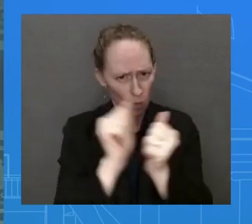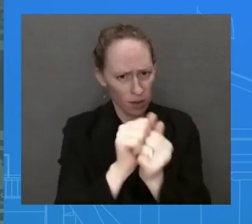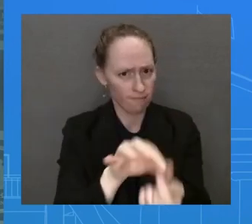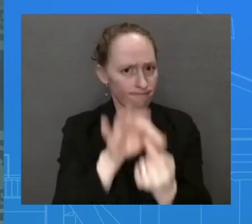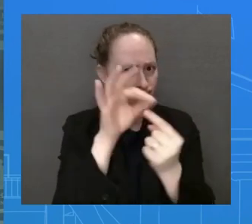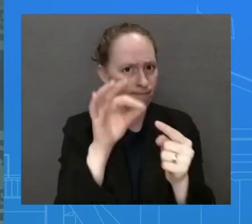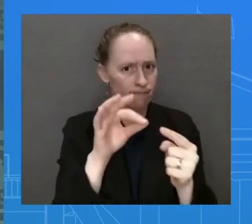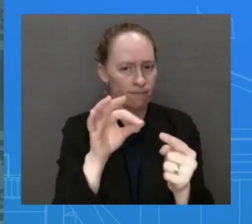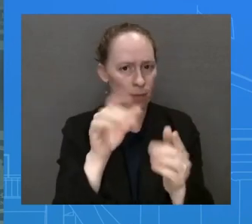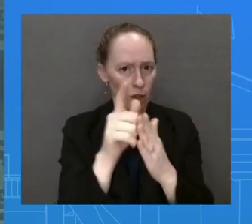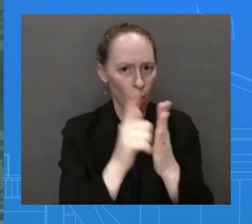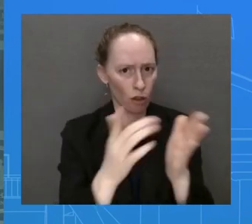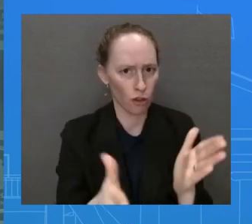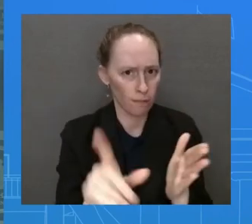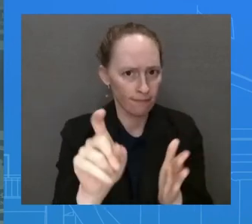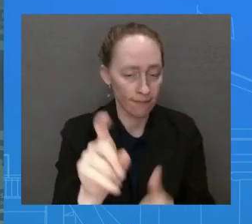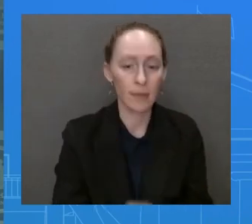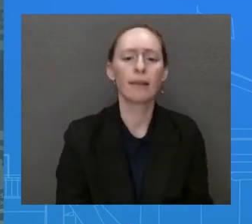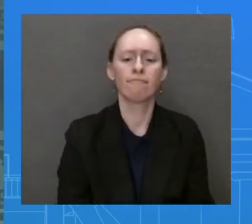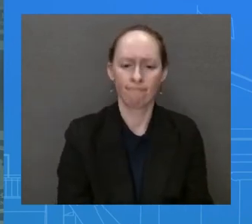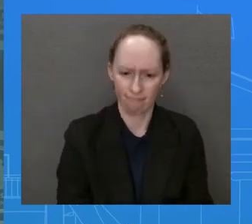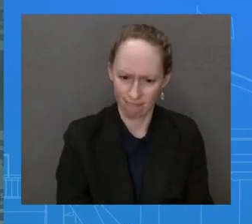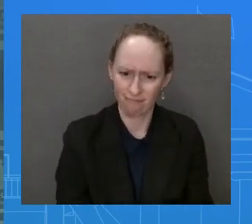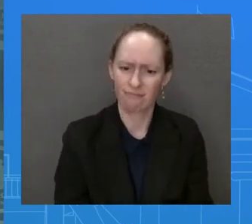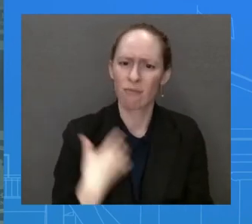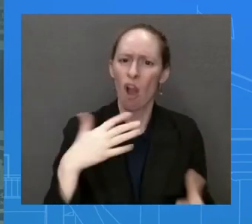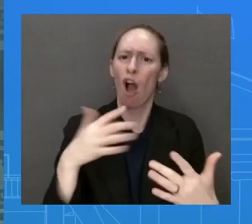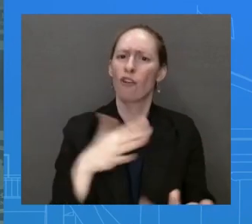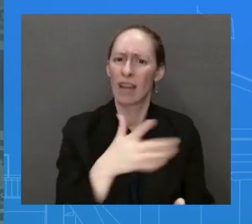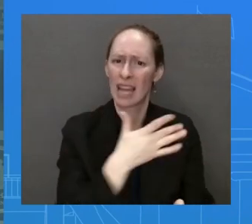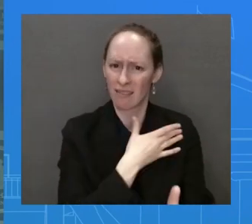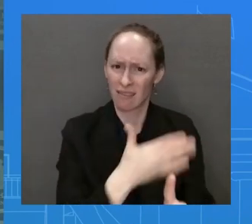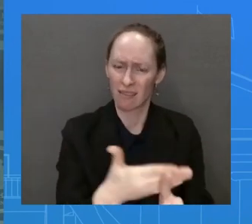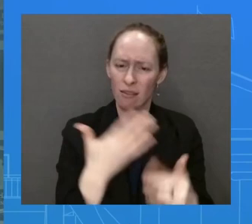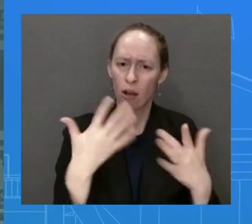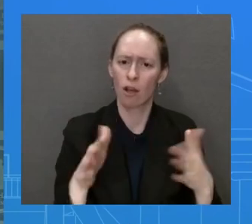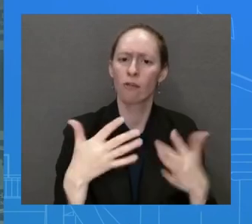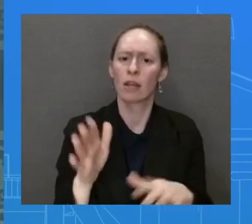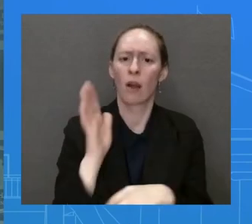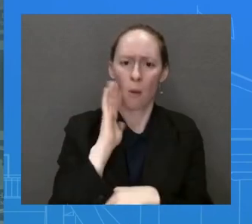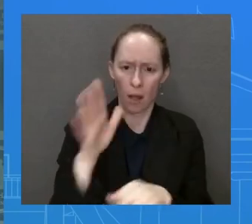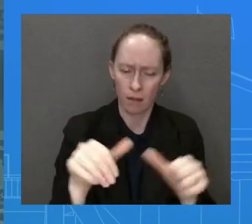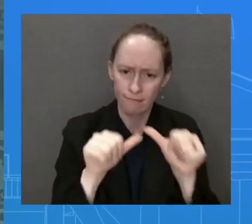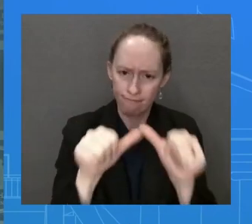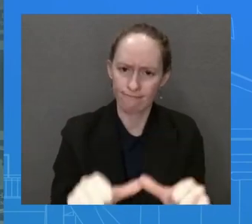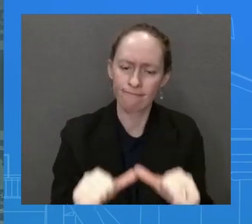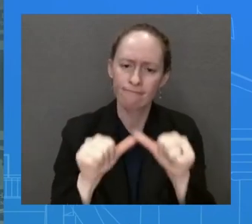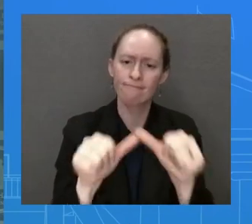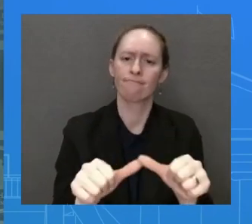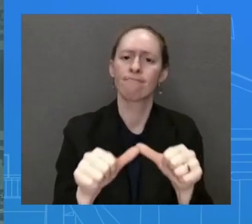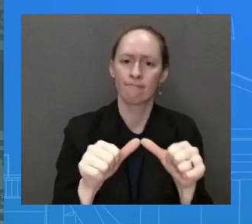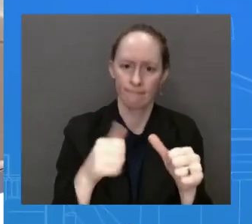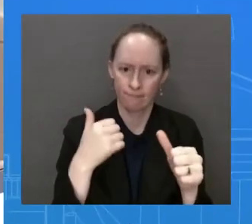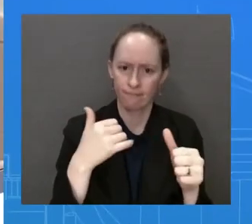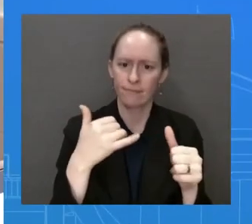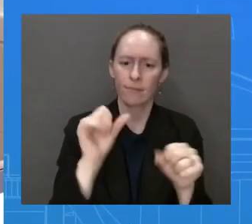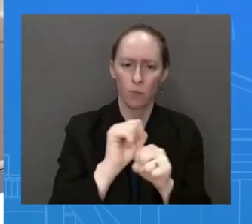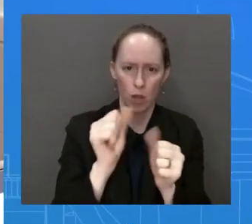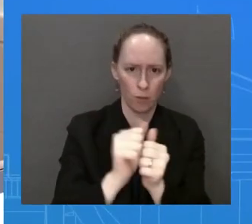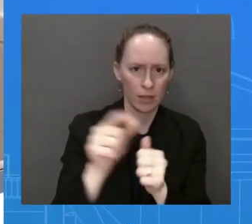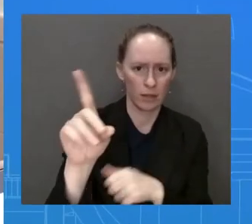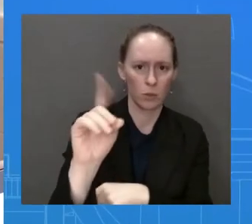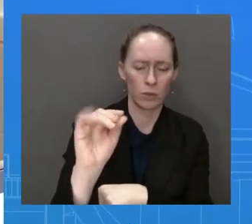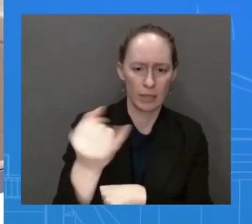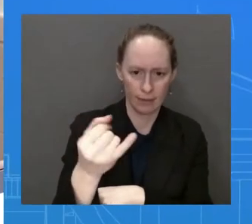lawyers and team has been fully cooperating with the Department of Justice, and they're certainly going to do that with the special counsel. And so by